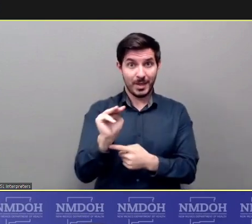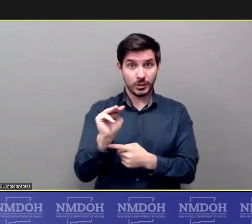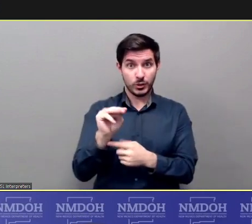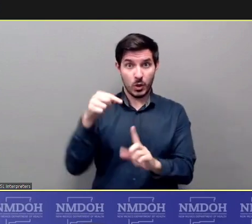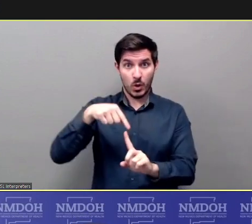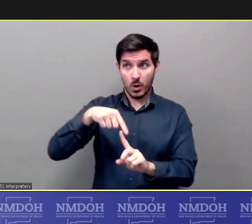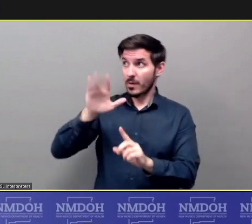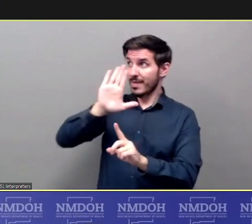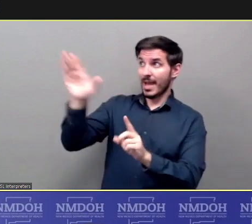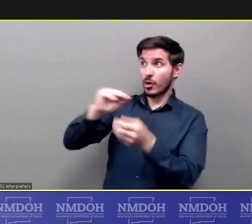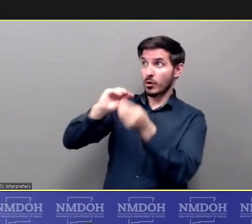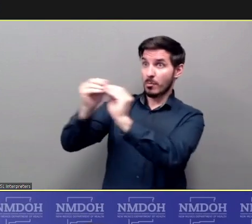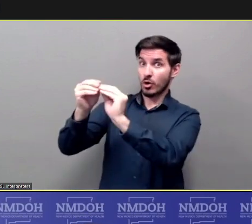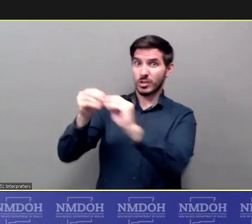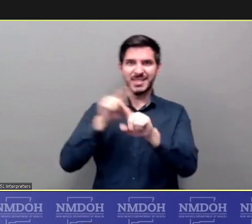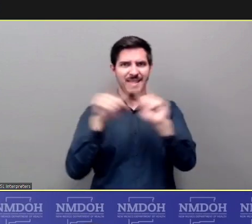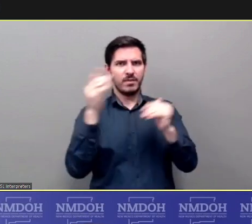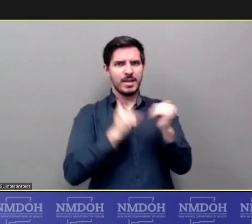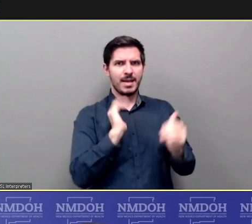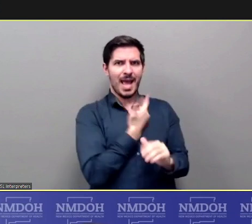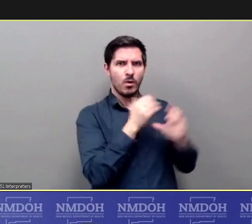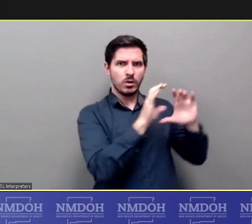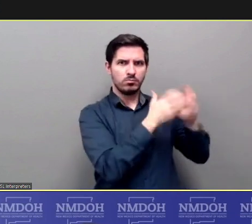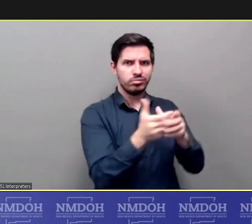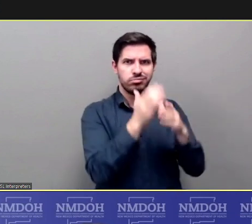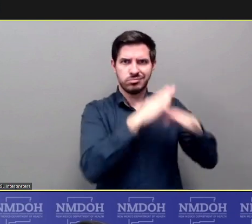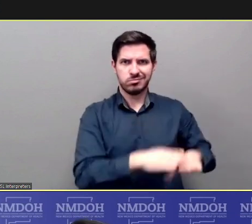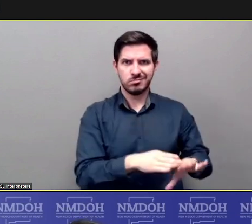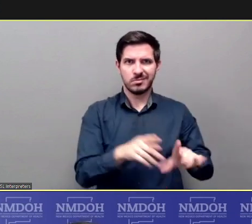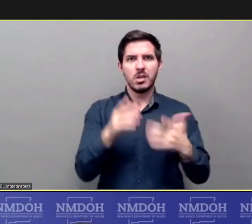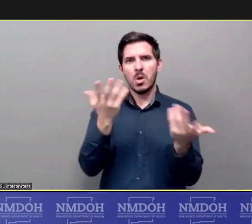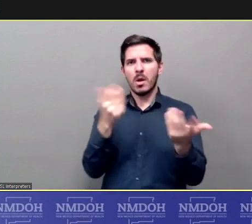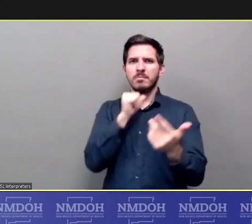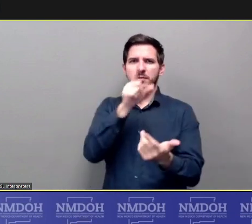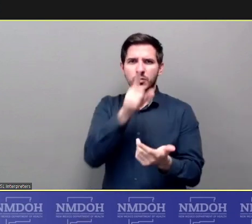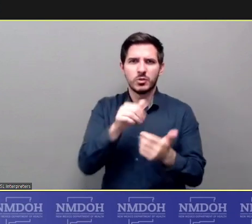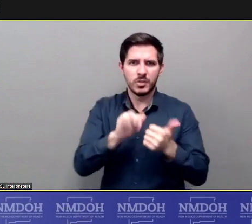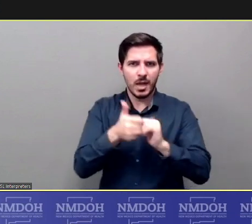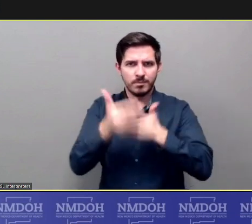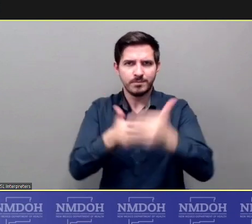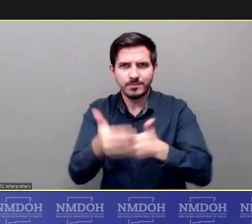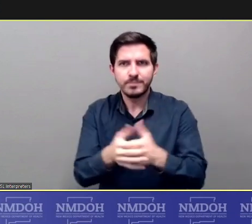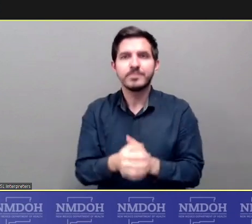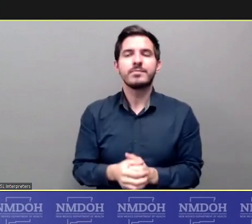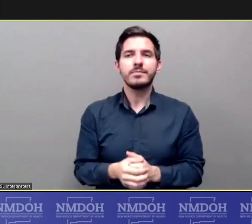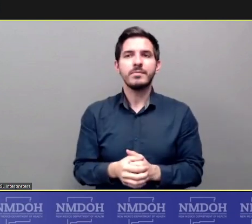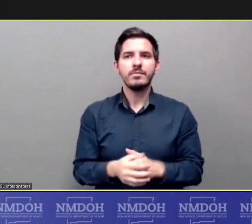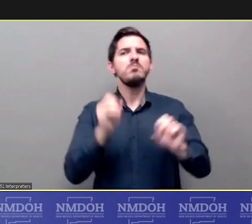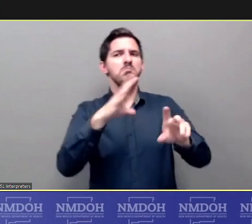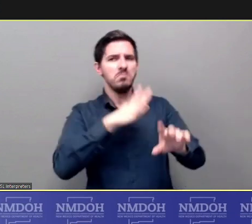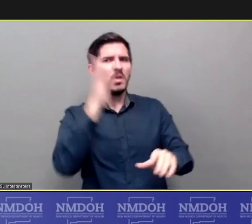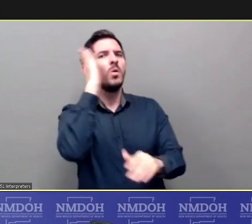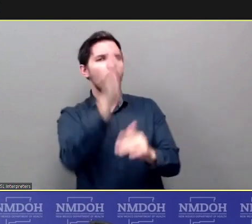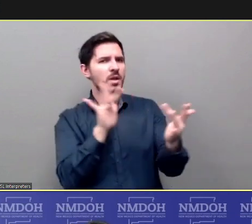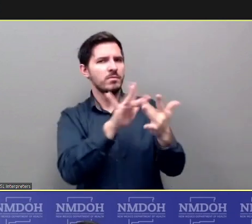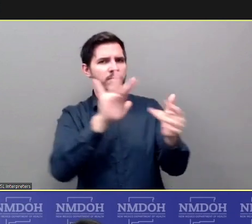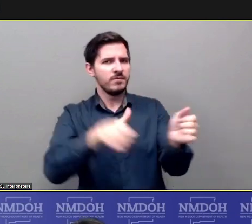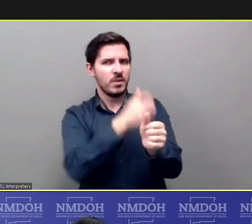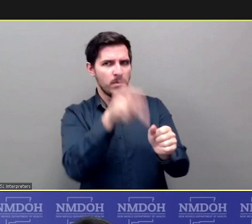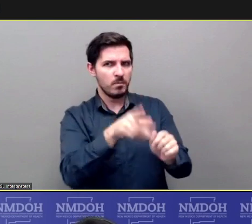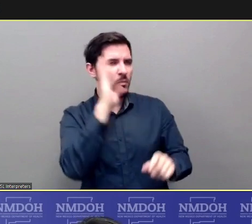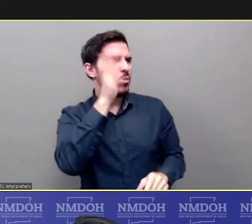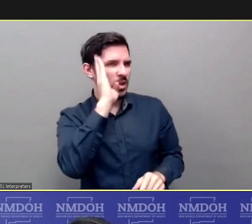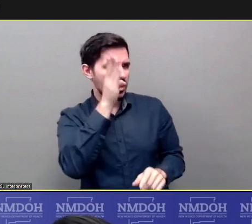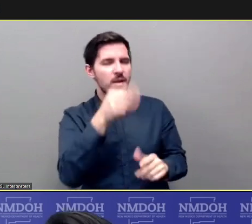we have, so I just wasn't sure how to read it. That's it, thank you. Okay. Okay, Thank Julia, yeah, we'll write you back about that. Yeah, I'll have to pull